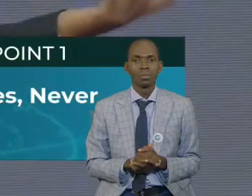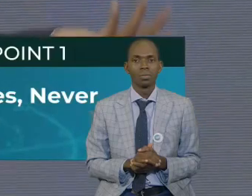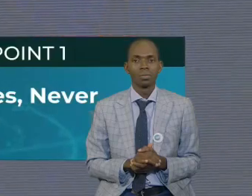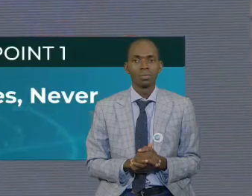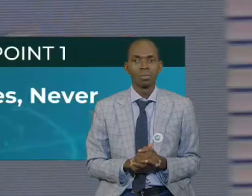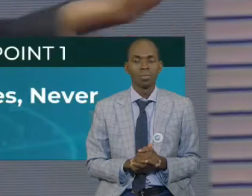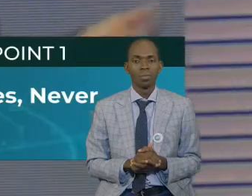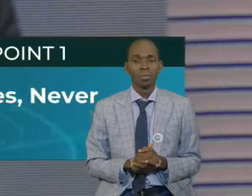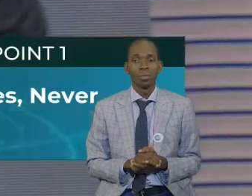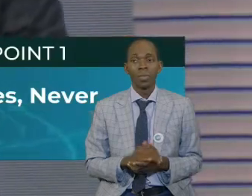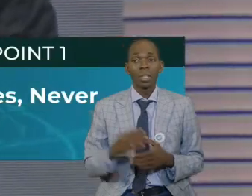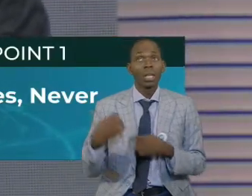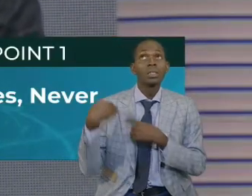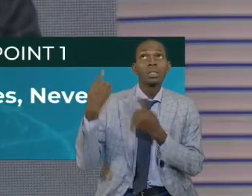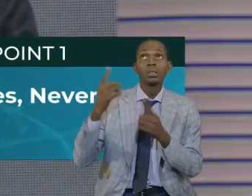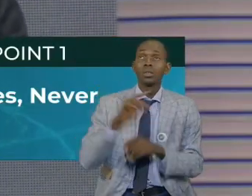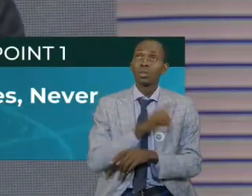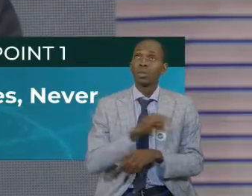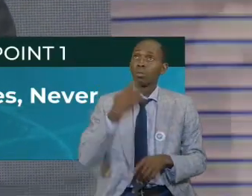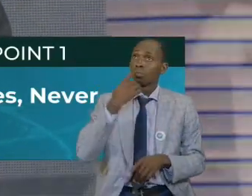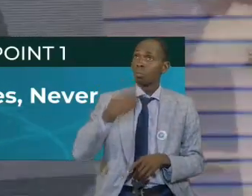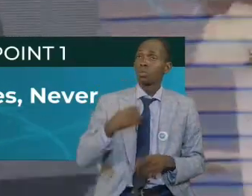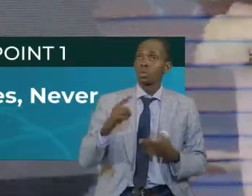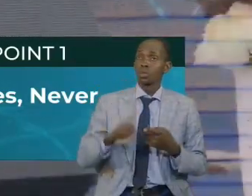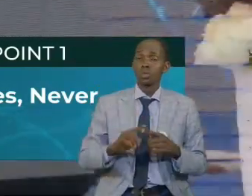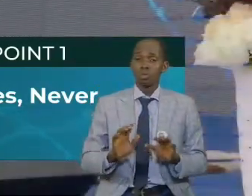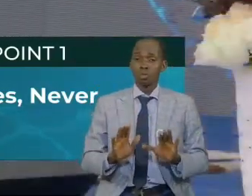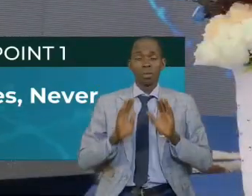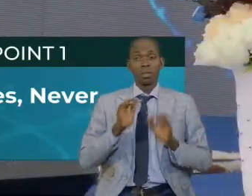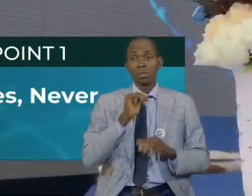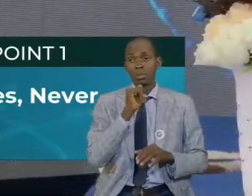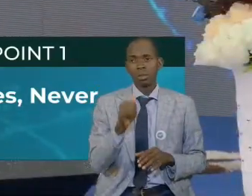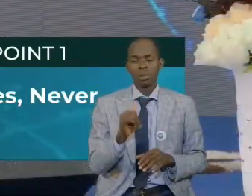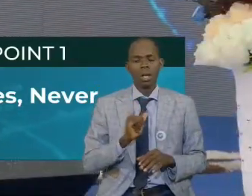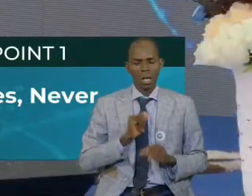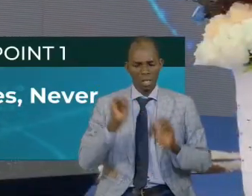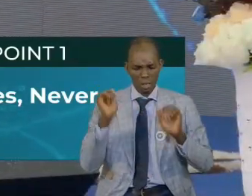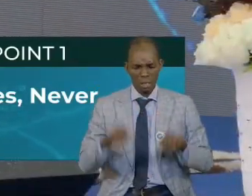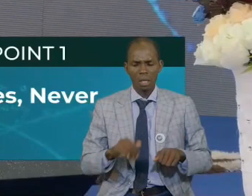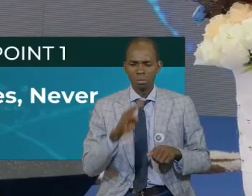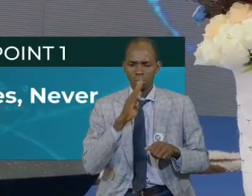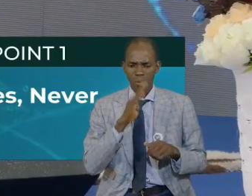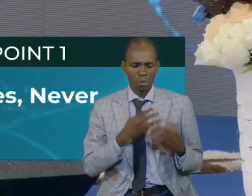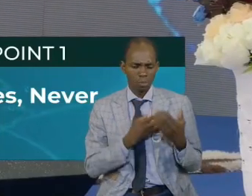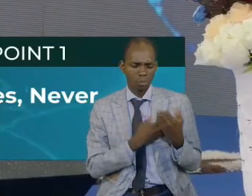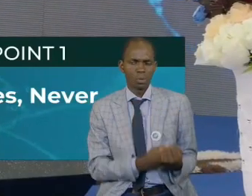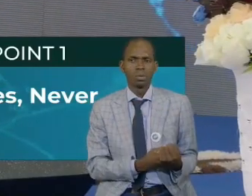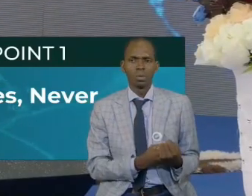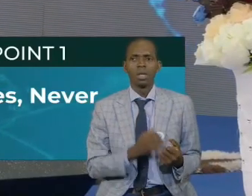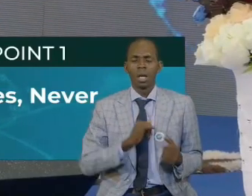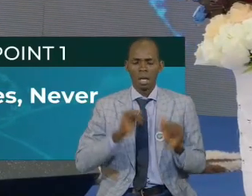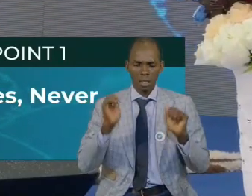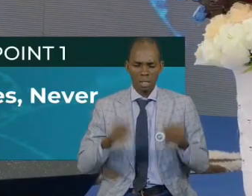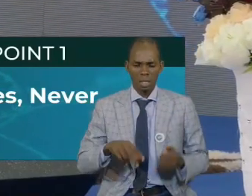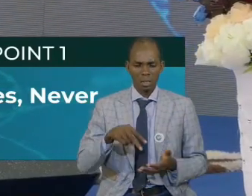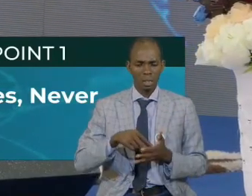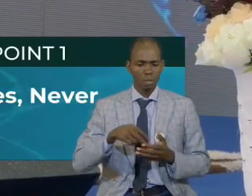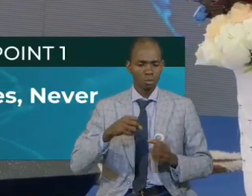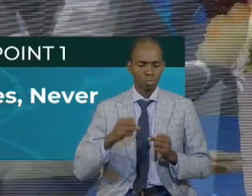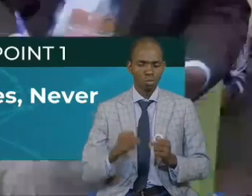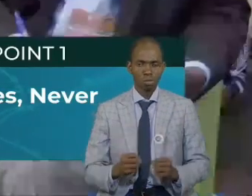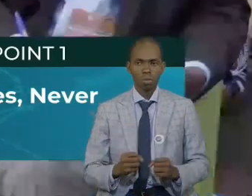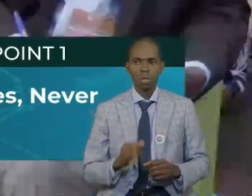Since the Lord has said, fear not, I can be bold. I can stand firm. I